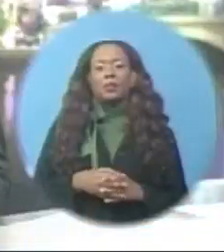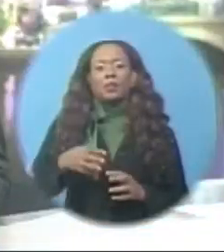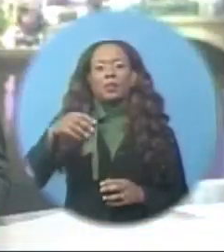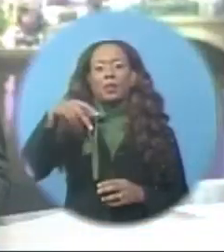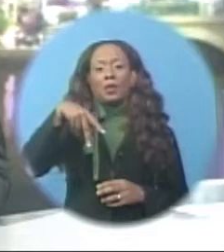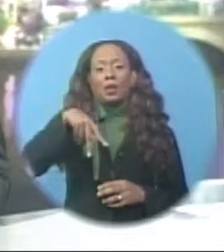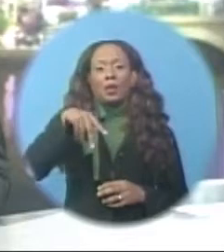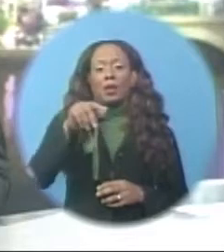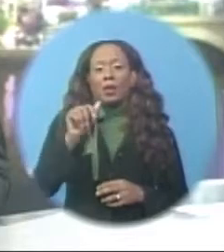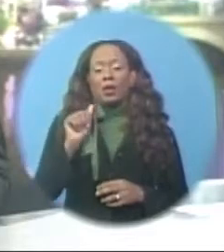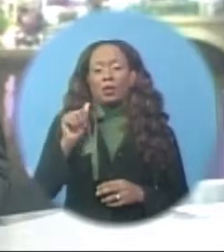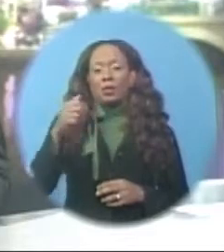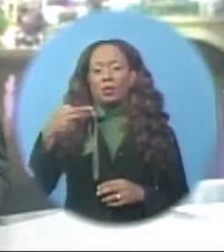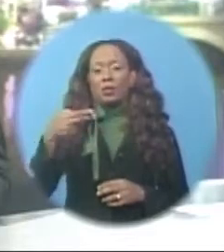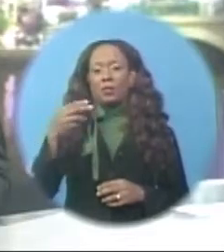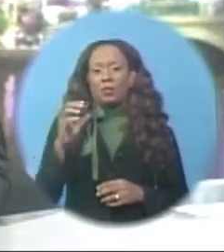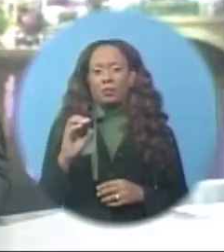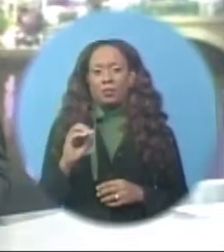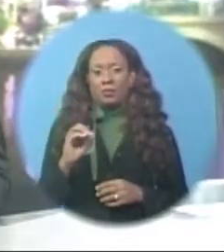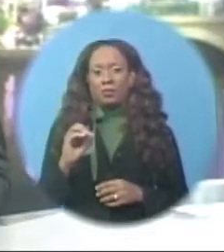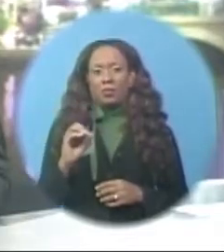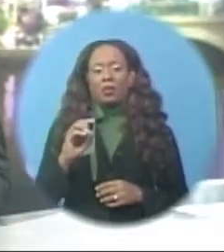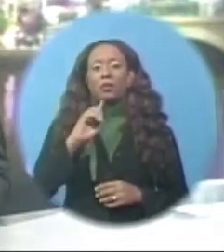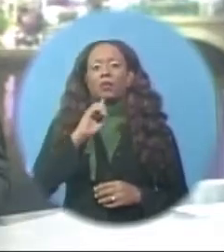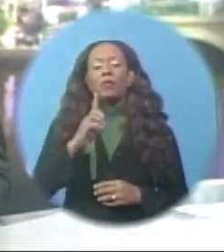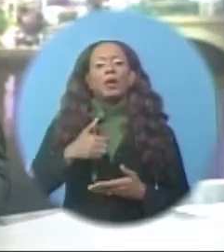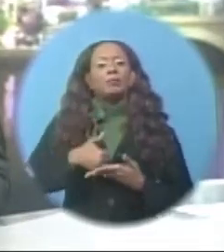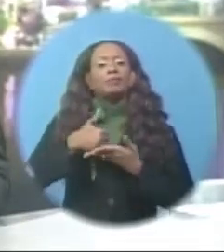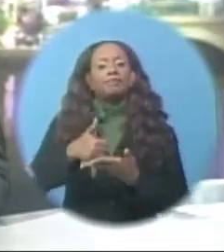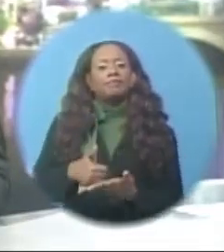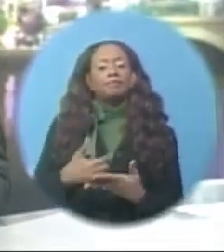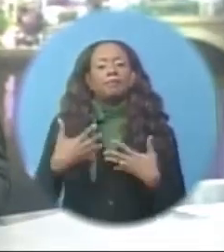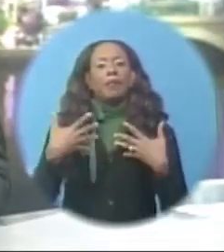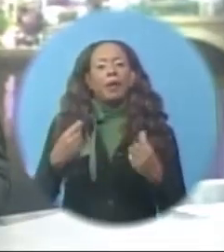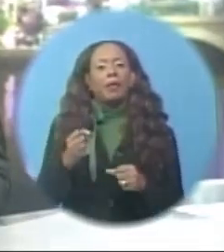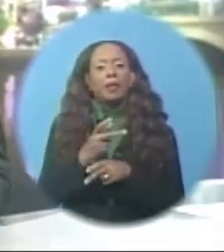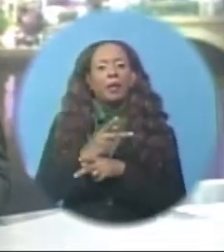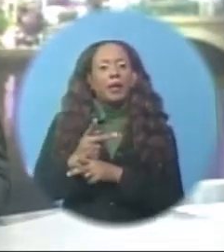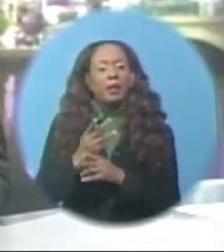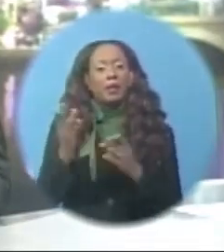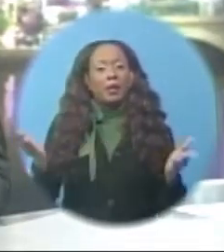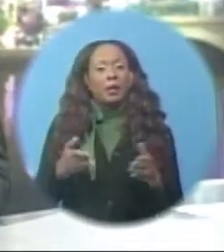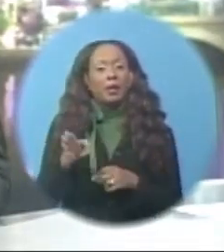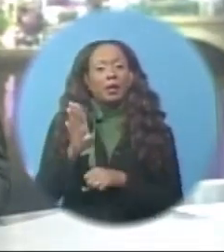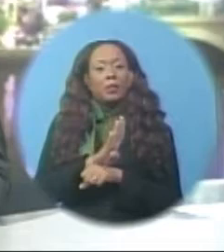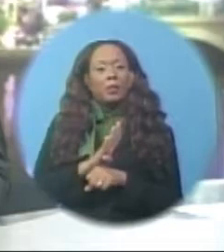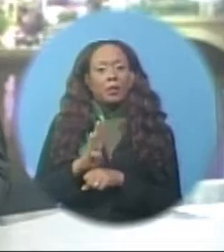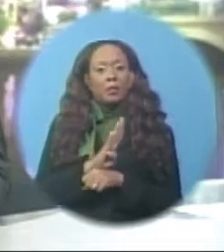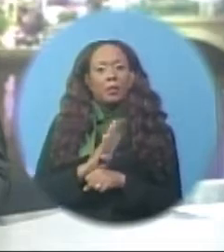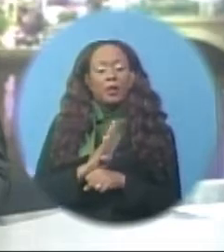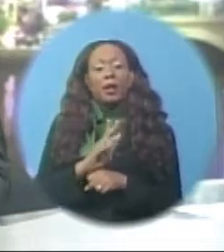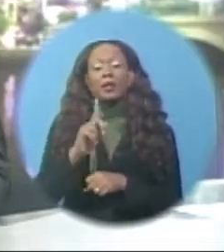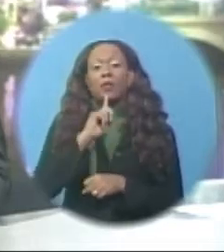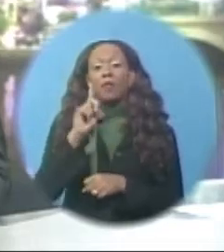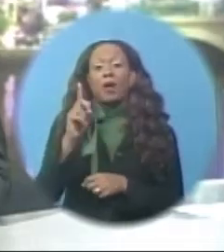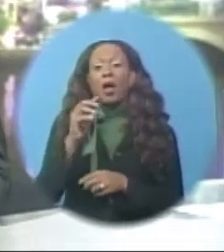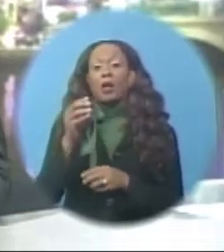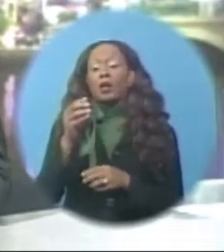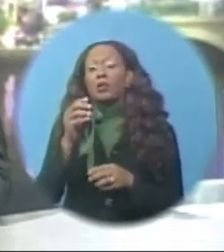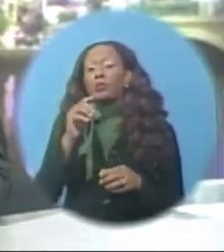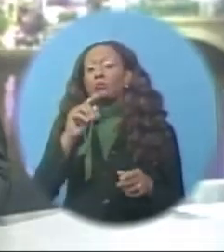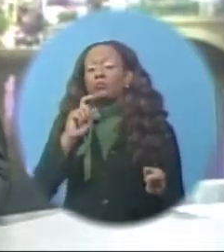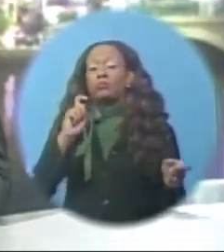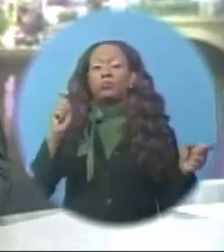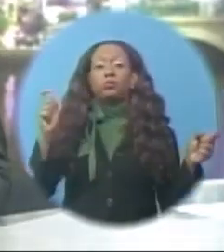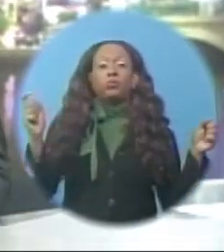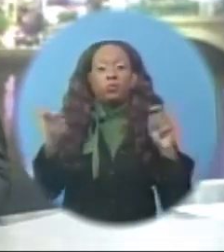In other news, the Pan American Health Organization's contribution to healthcare in Barbados is being described as transformative. This year,